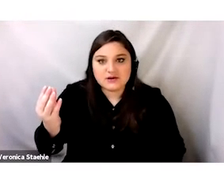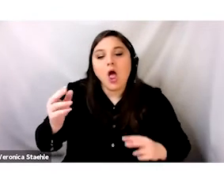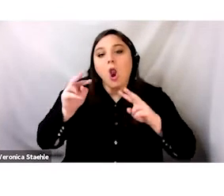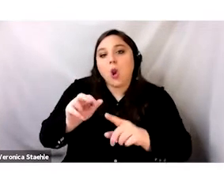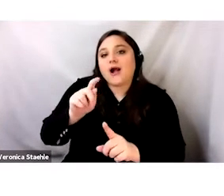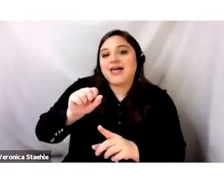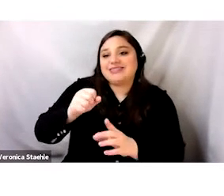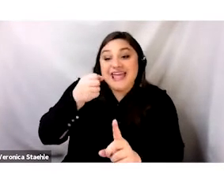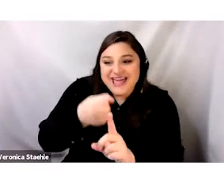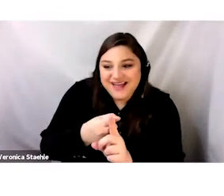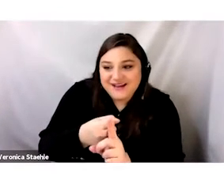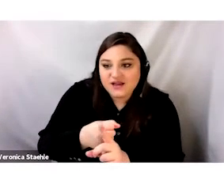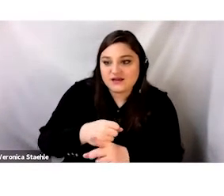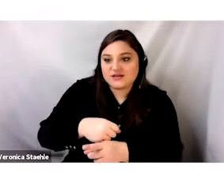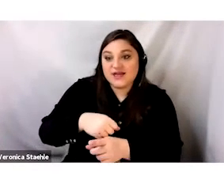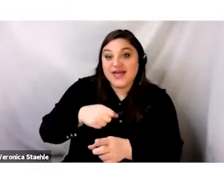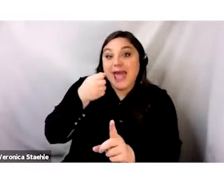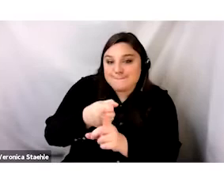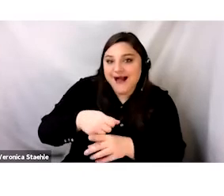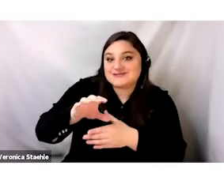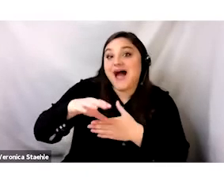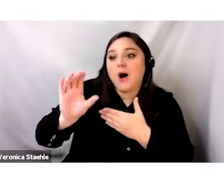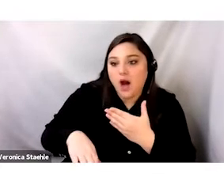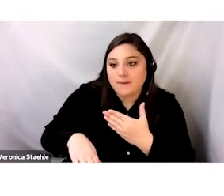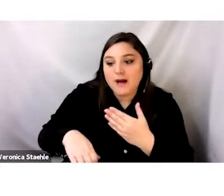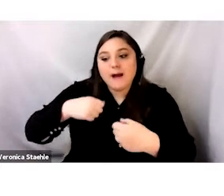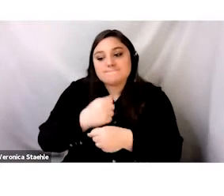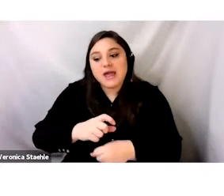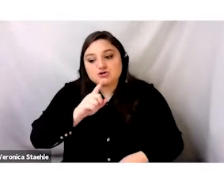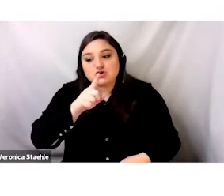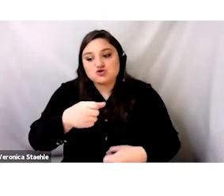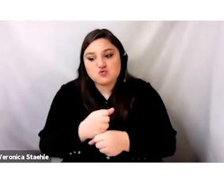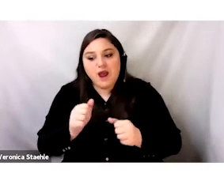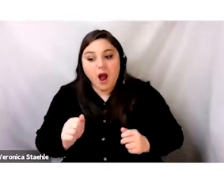it actually give folks the opportunity for equal outcomes, right?